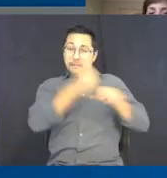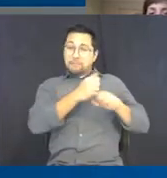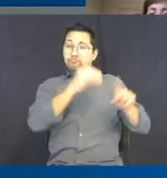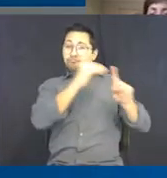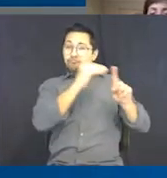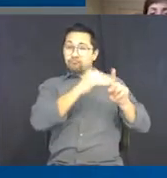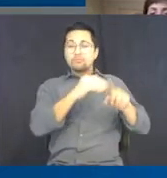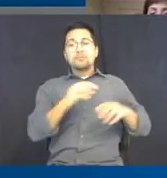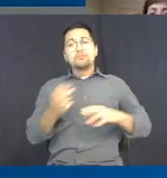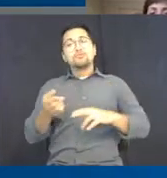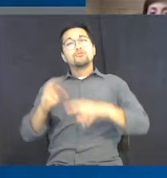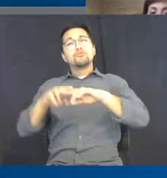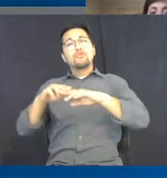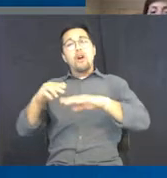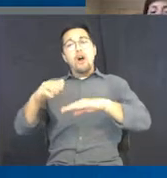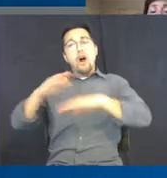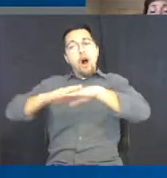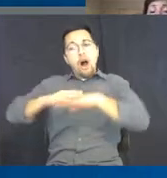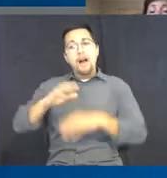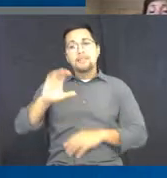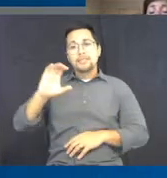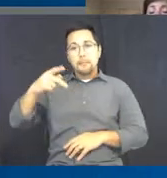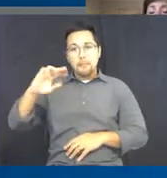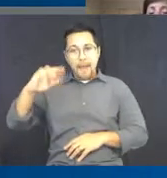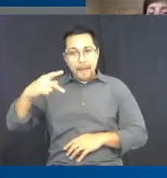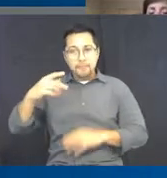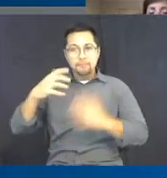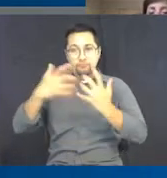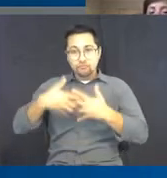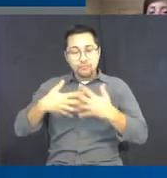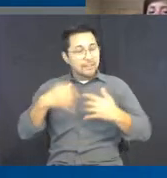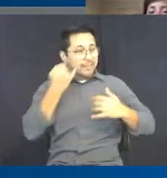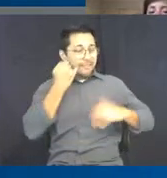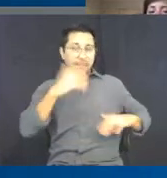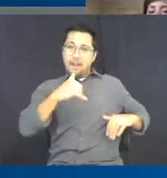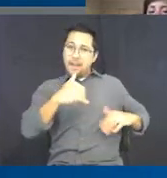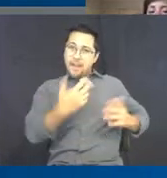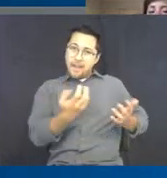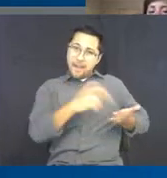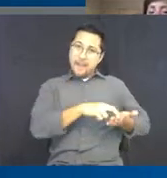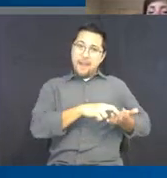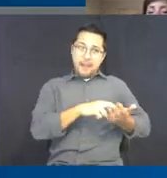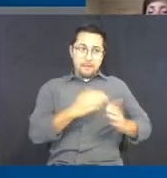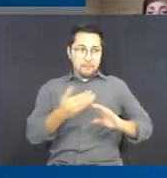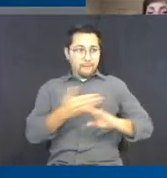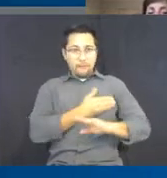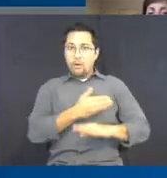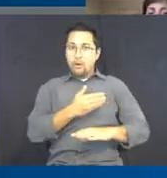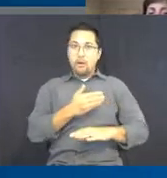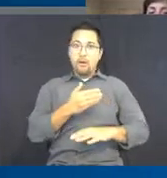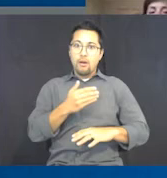follow up and provide support. We also have a water sensor. So if there's concern about somebody getting out of the